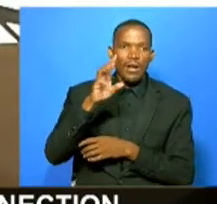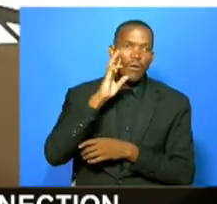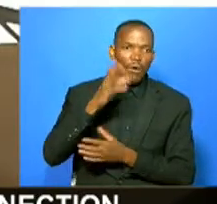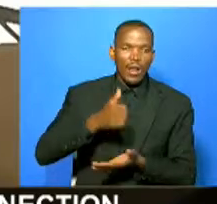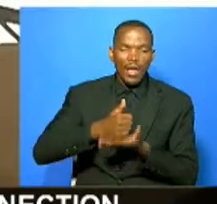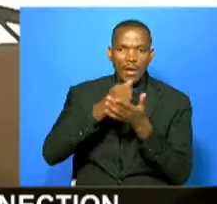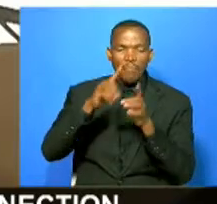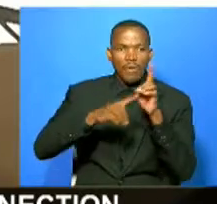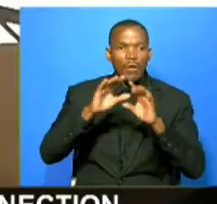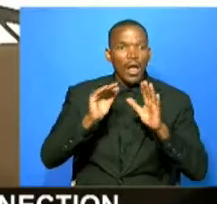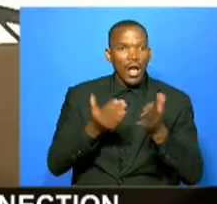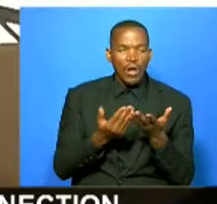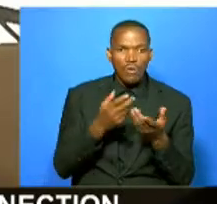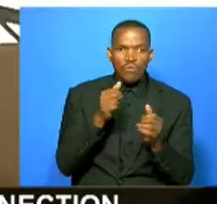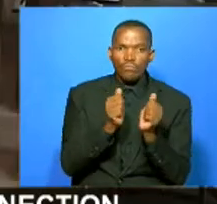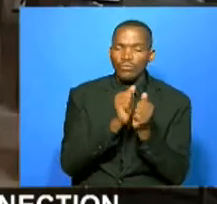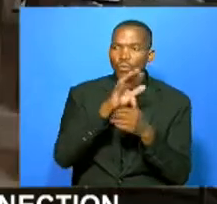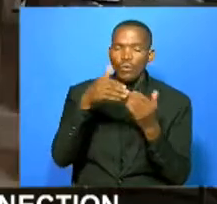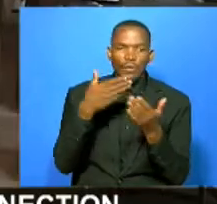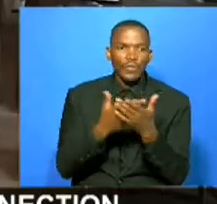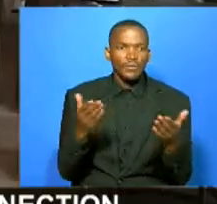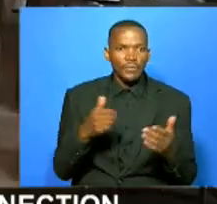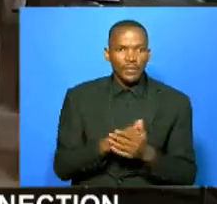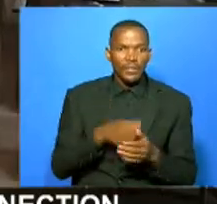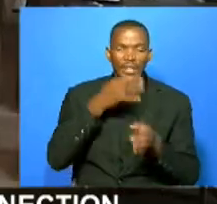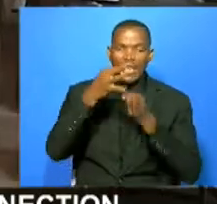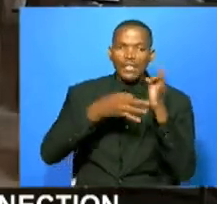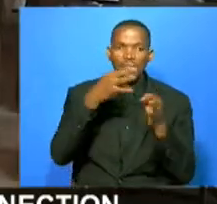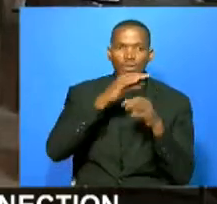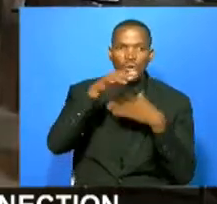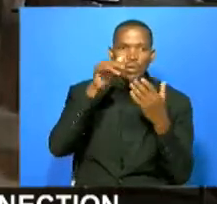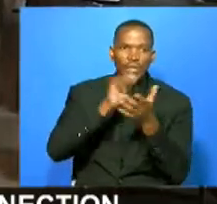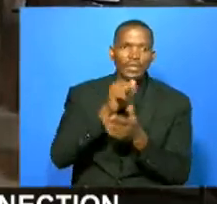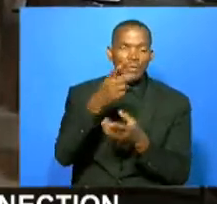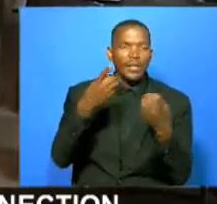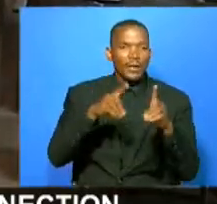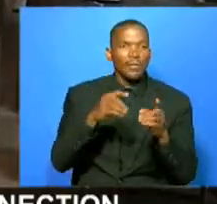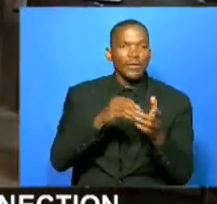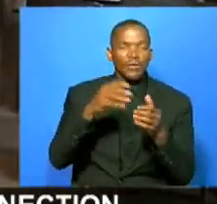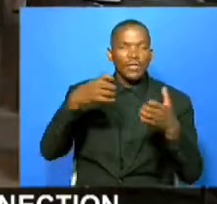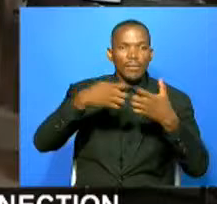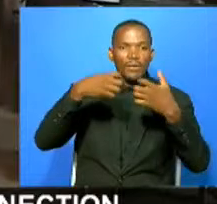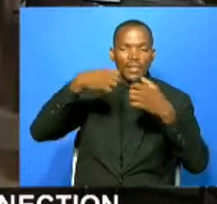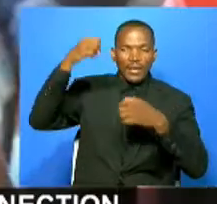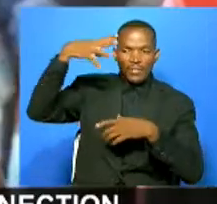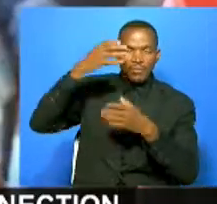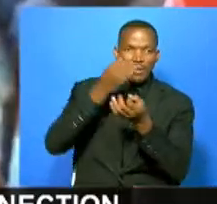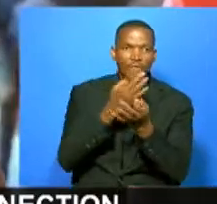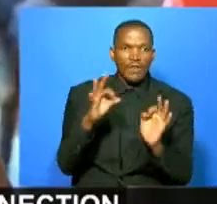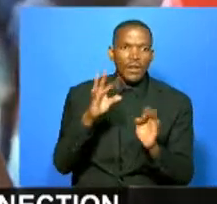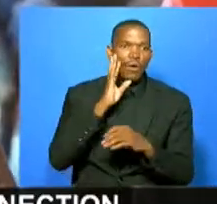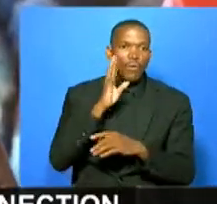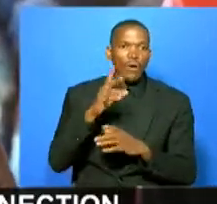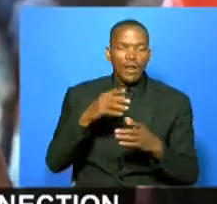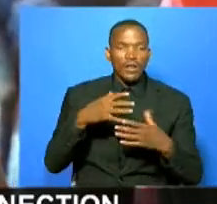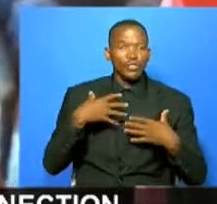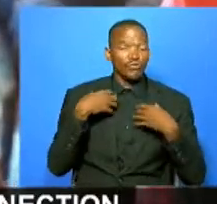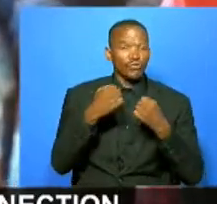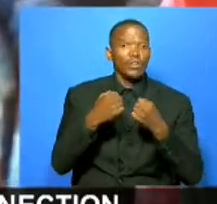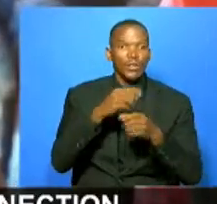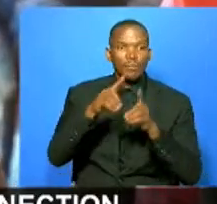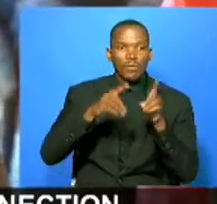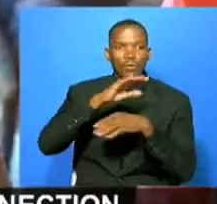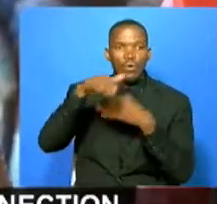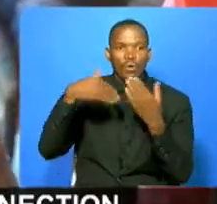ba ntseng jang ba ba rile and so forth ra utlwana ditlhaloso tse di duleng fano ka motlakase wa mahala di tla tiisa moko